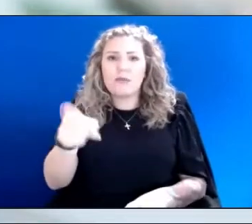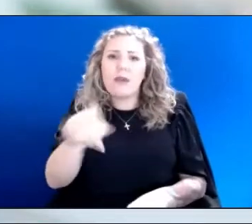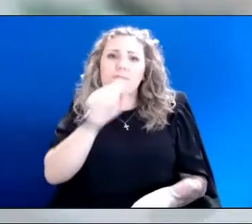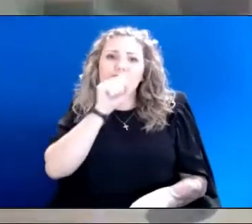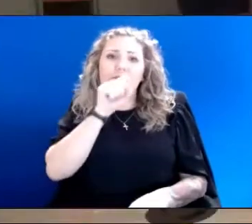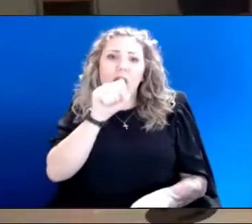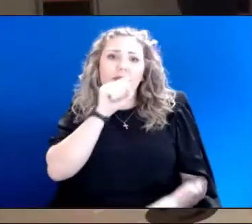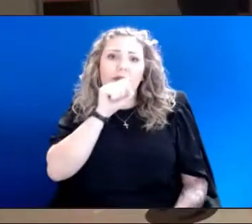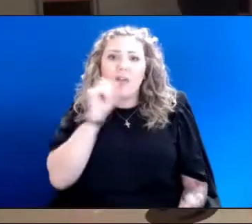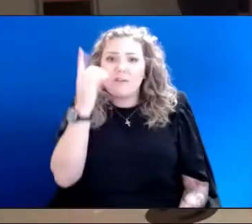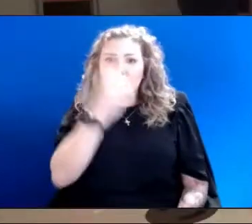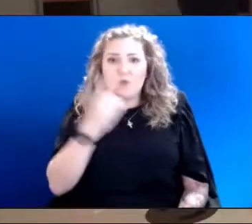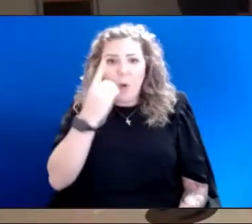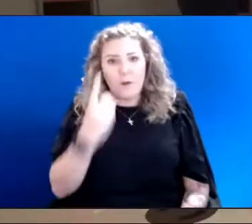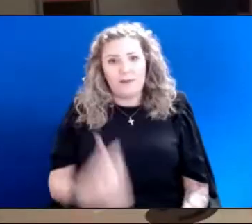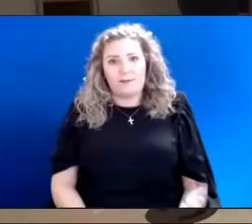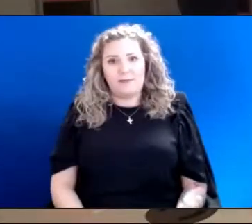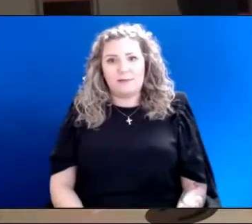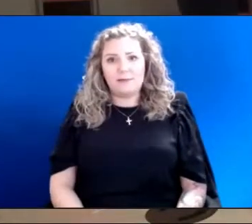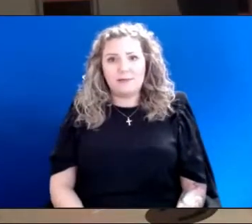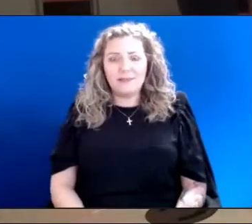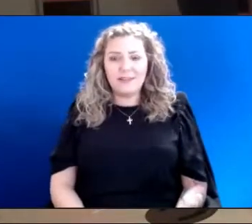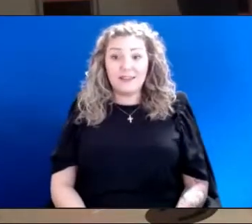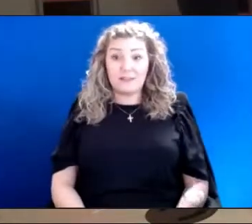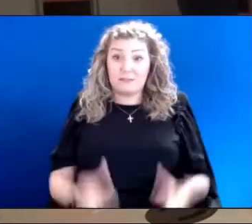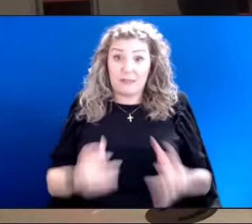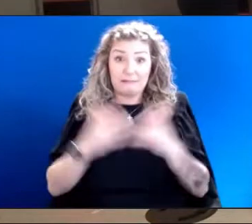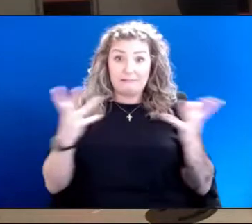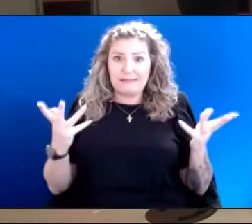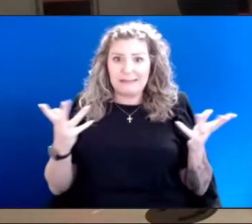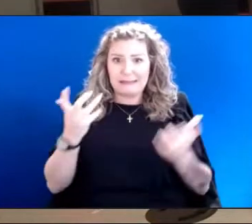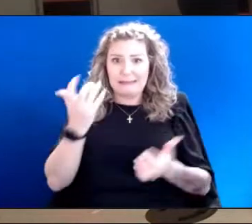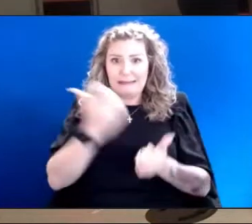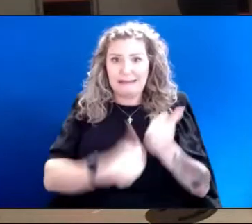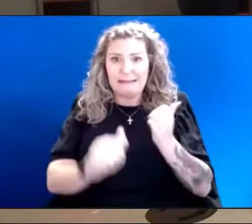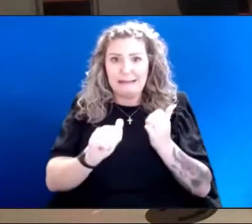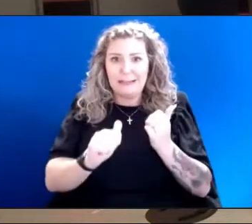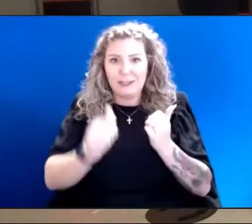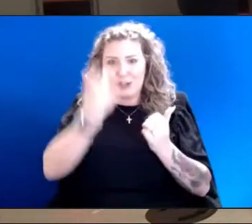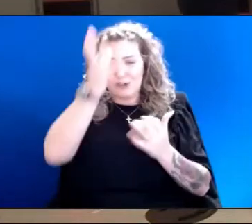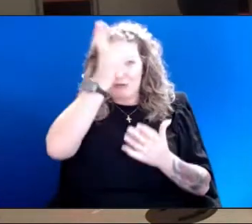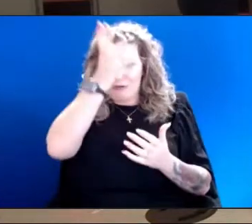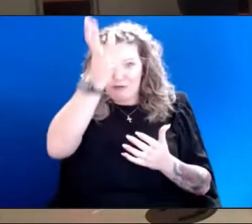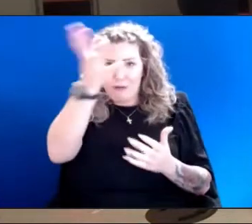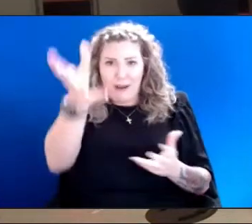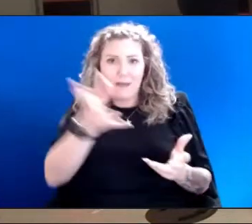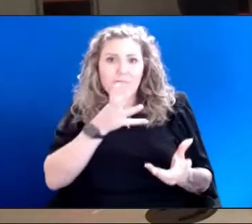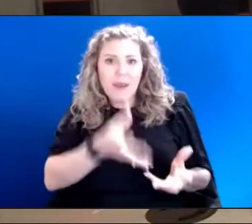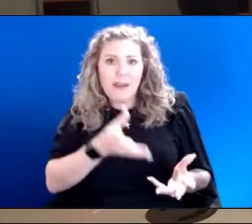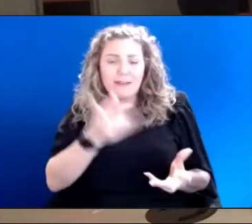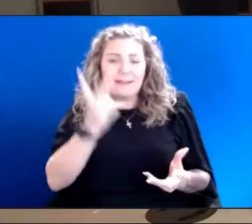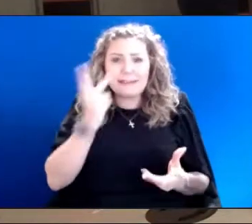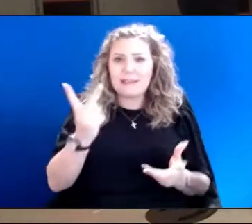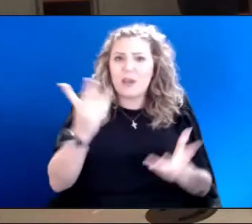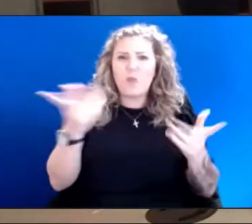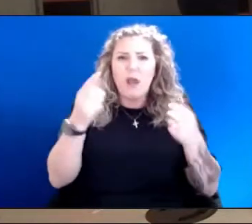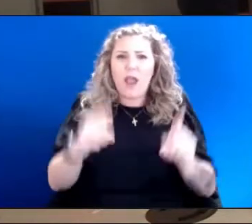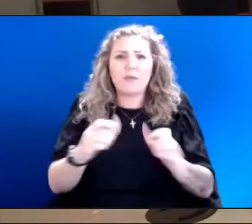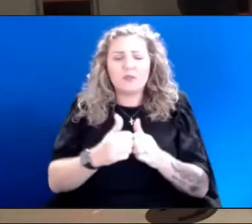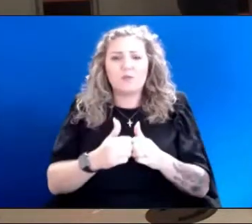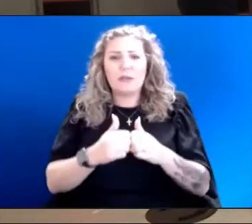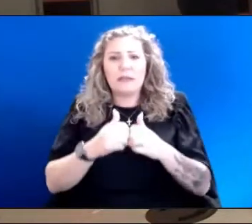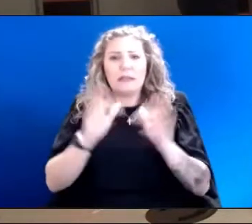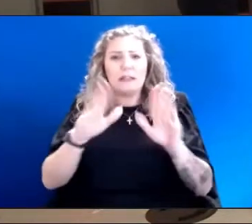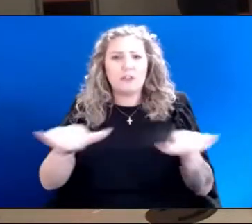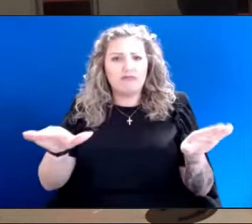donuts. That's pretty much every parent sees this. What does this do to a child's brain, all this sugar? Well,